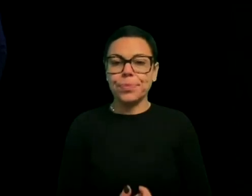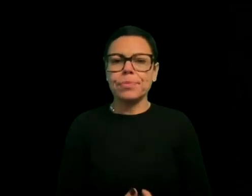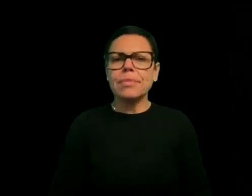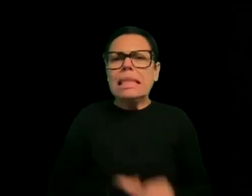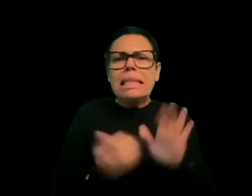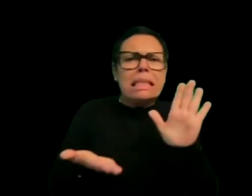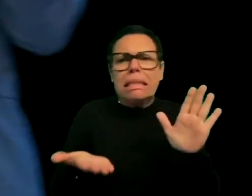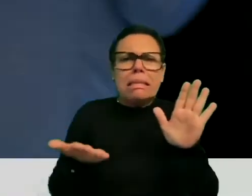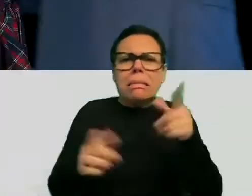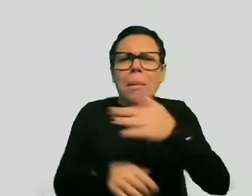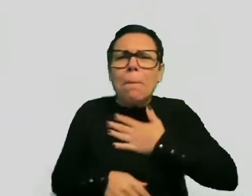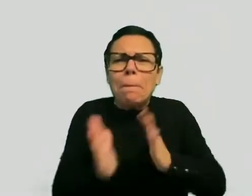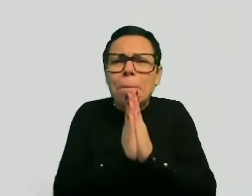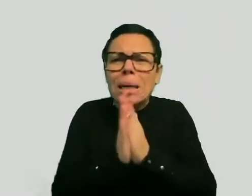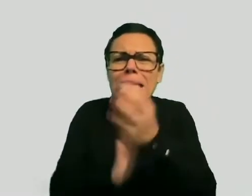somewhere. Here it is.